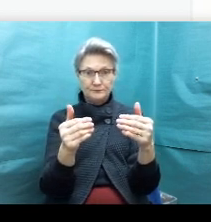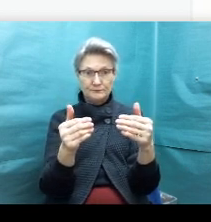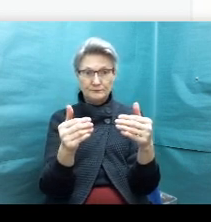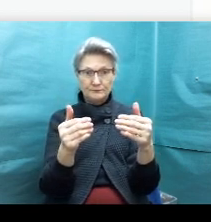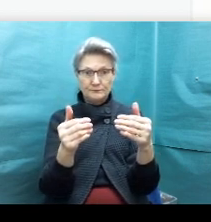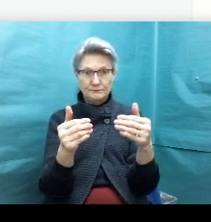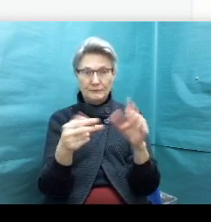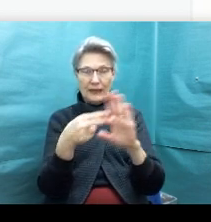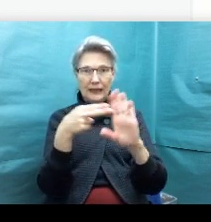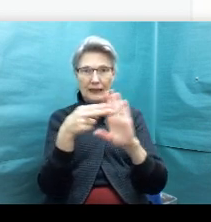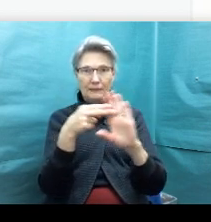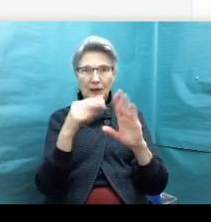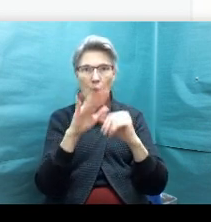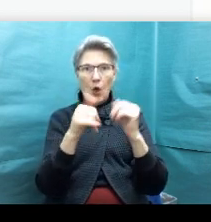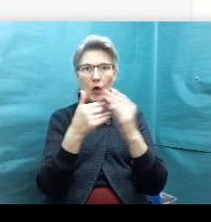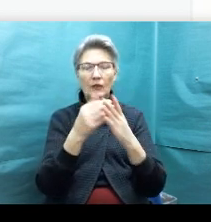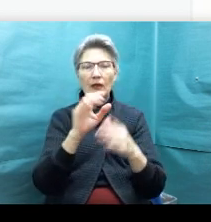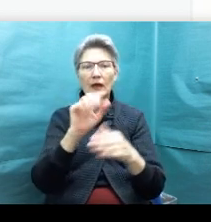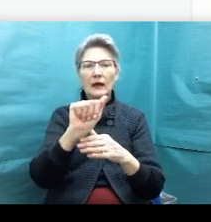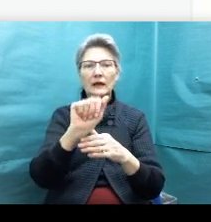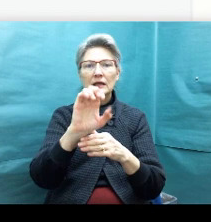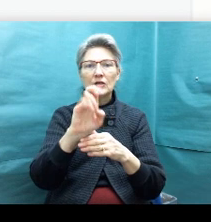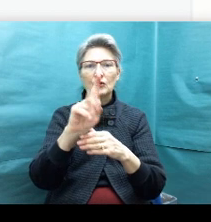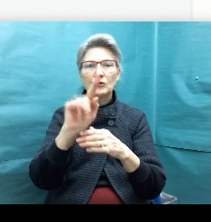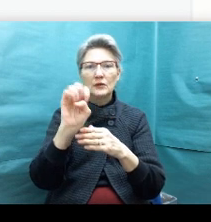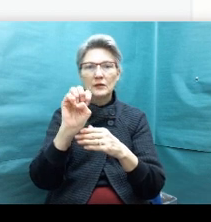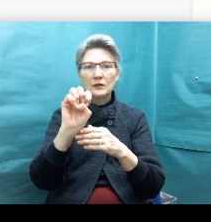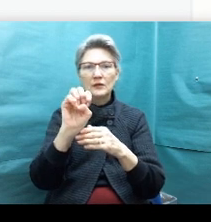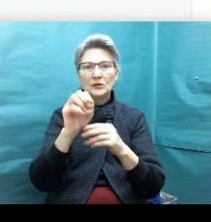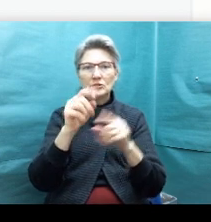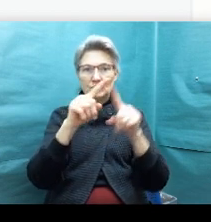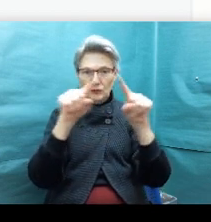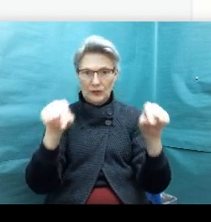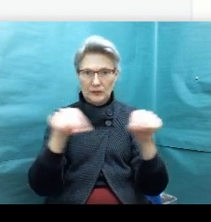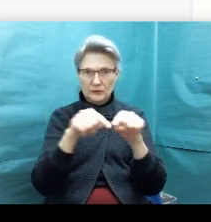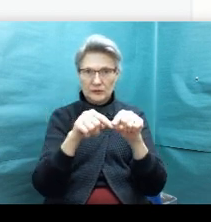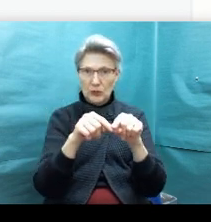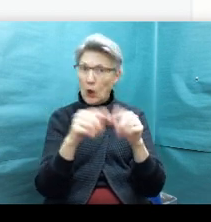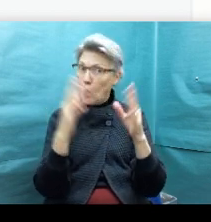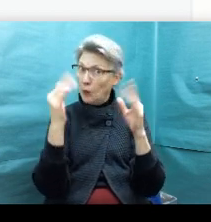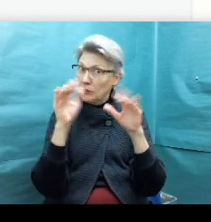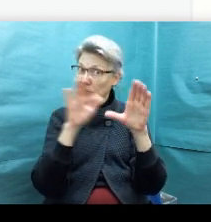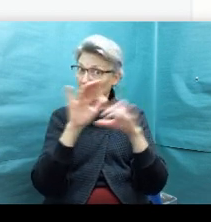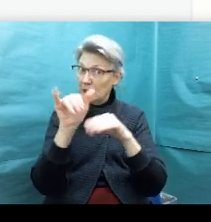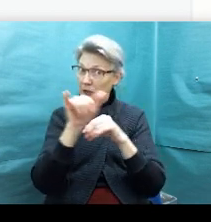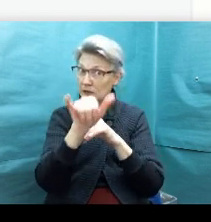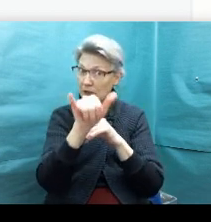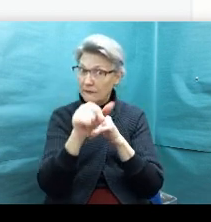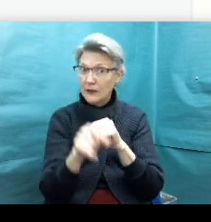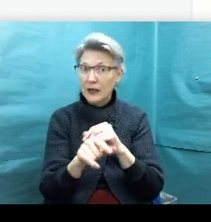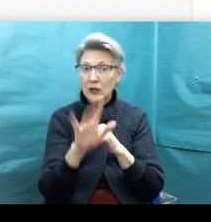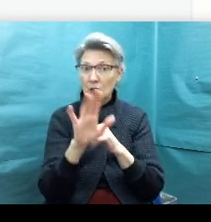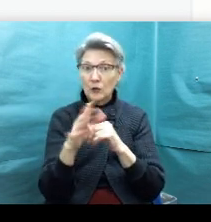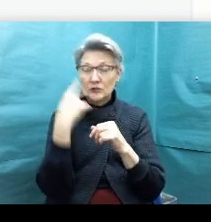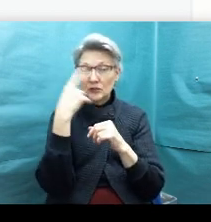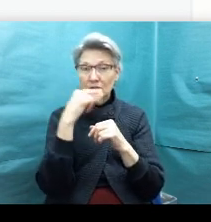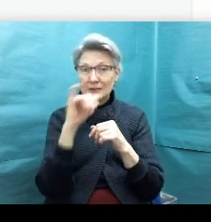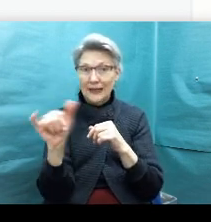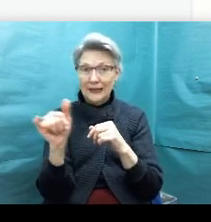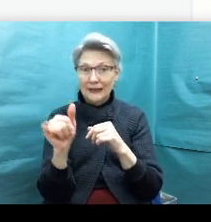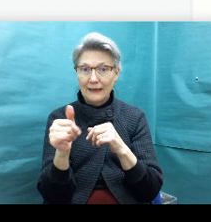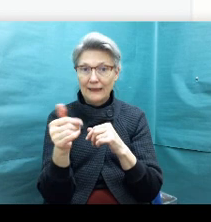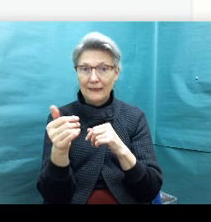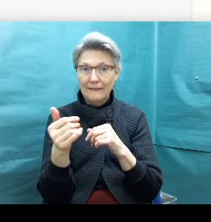by labeling all of the acute triangles. Hopefully you got a chance to do this on your own, and that yours looks